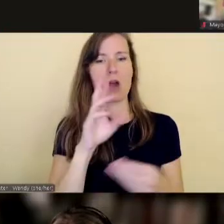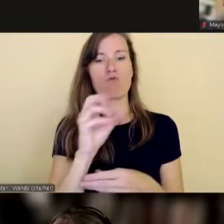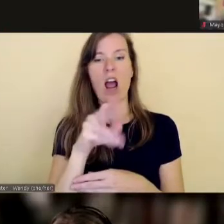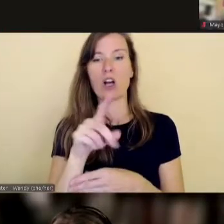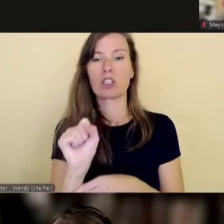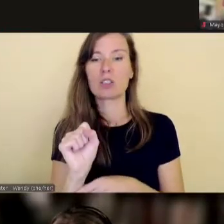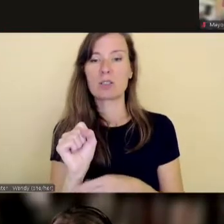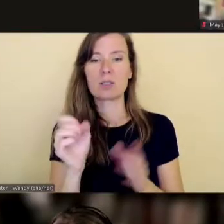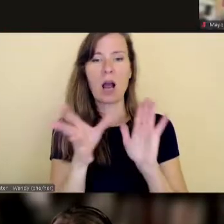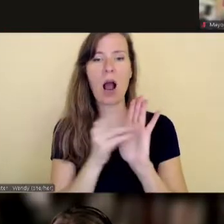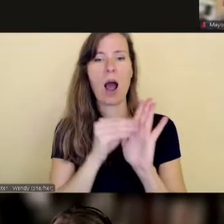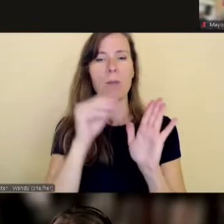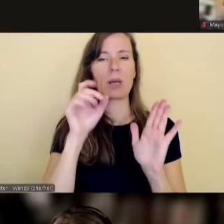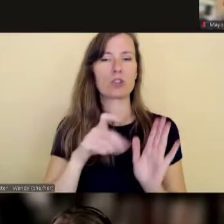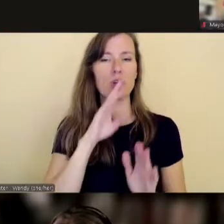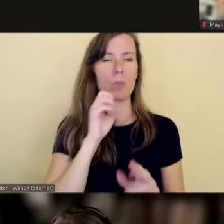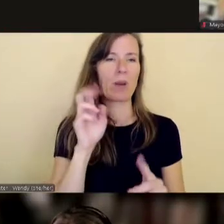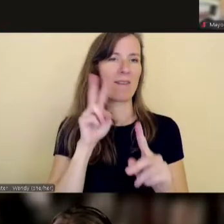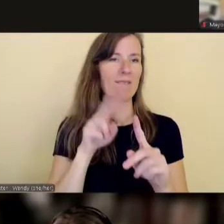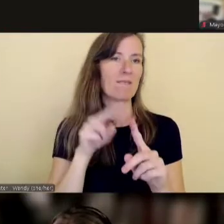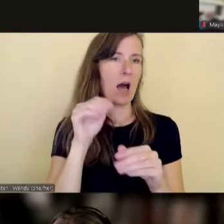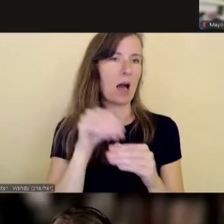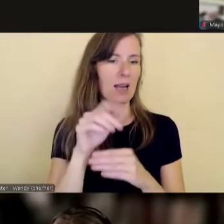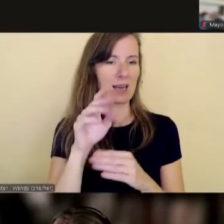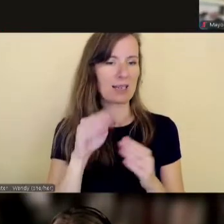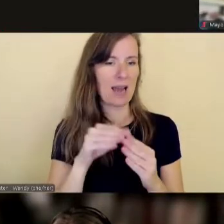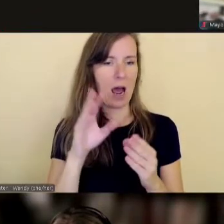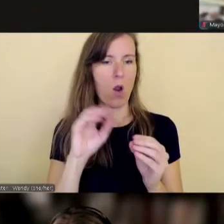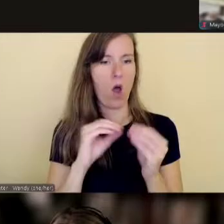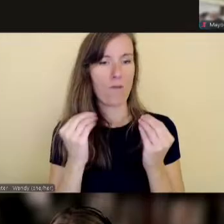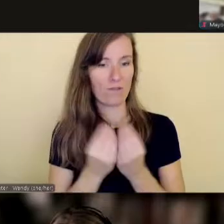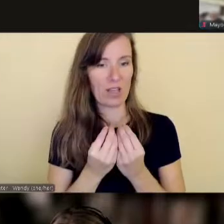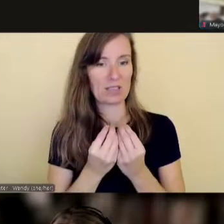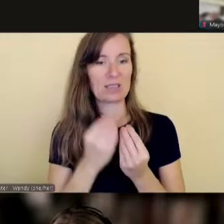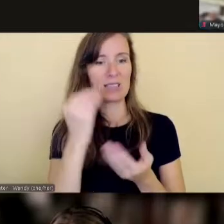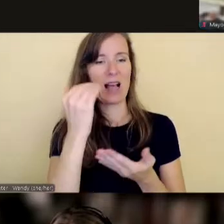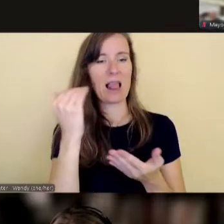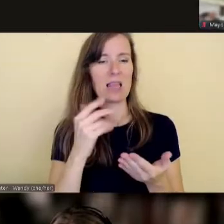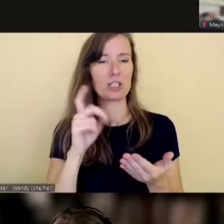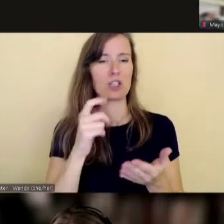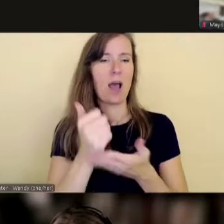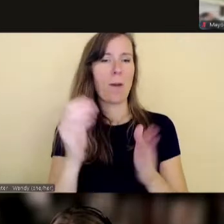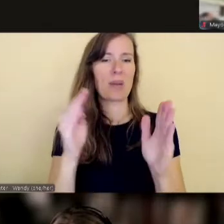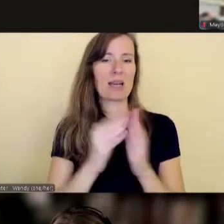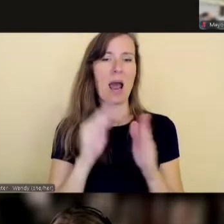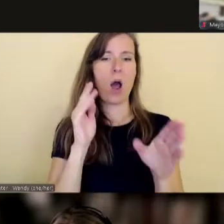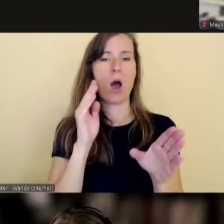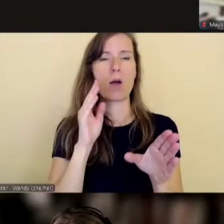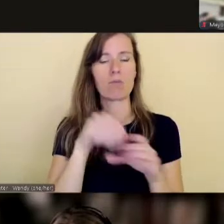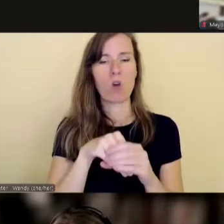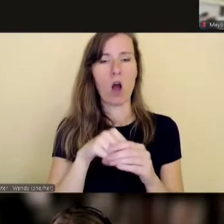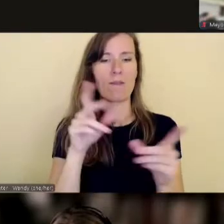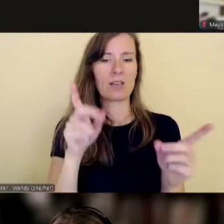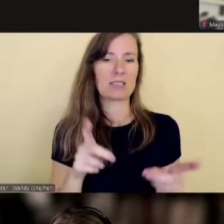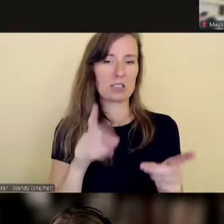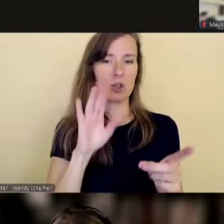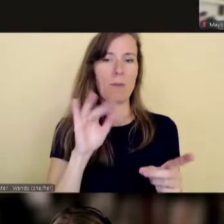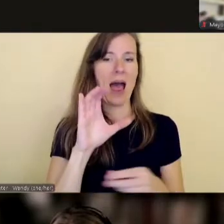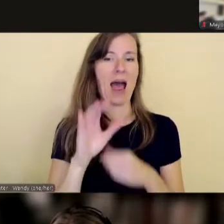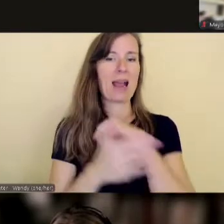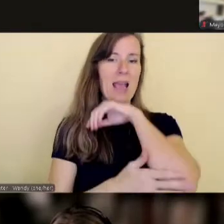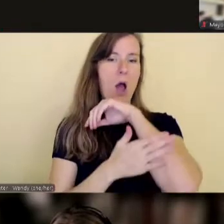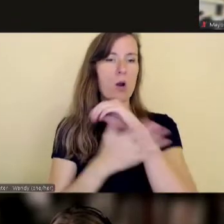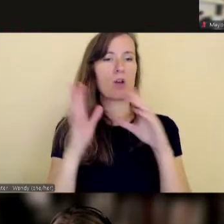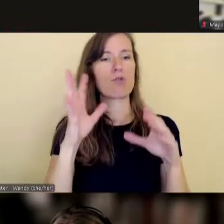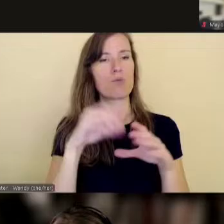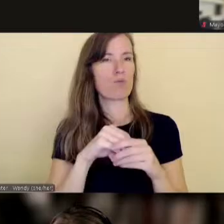whole. The committee further requests that the mayor and council keep residents fully informed and provide regular opportunities for